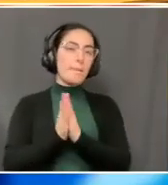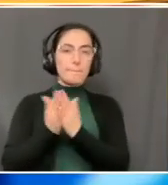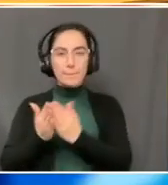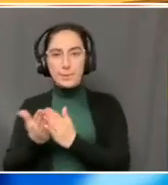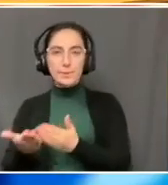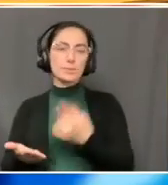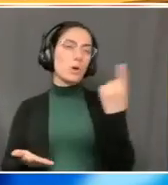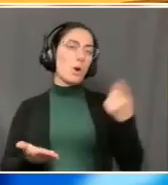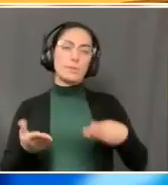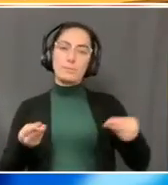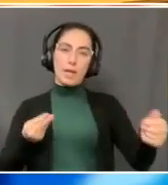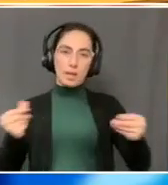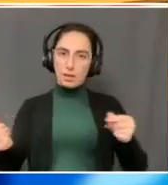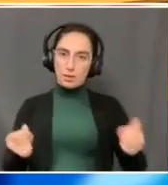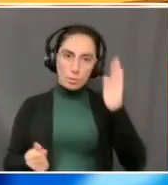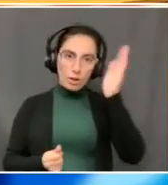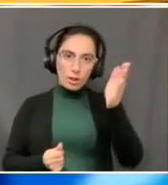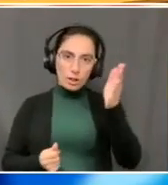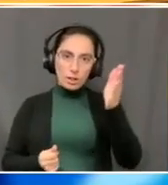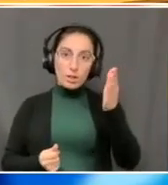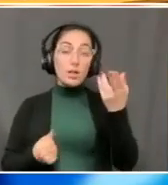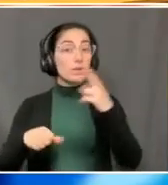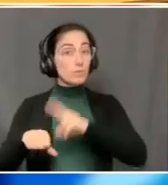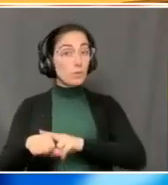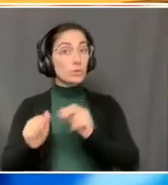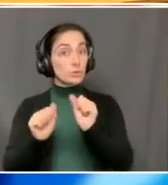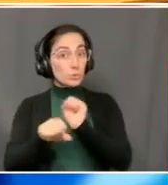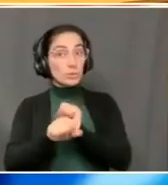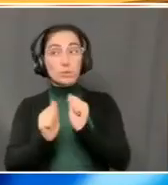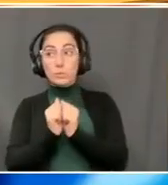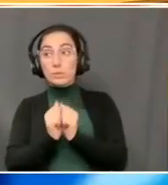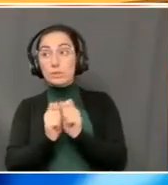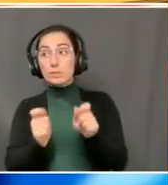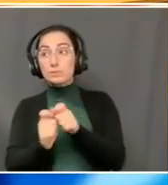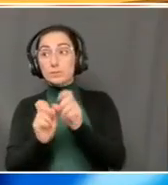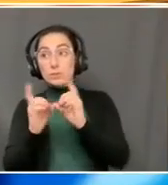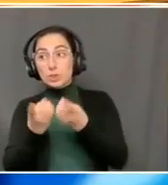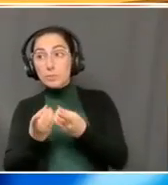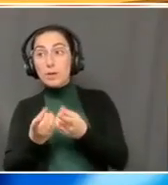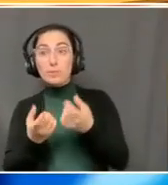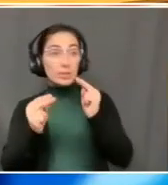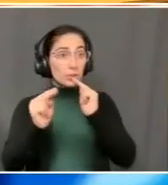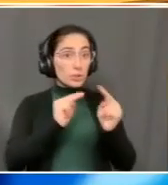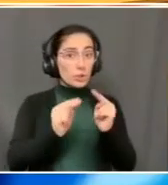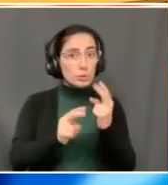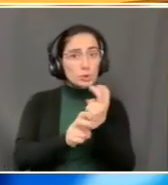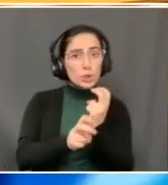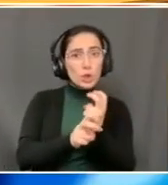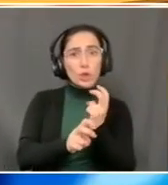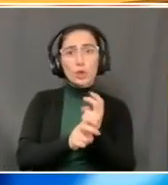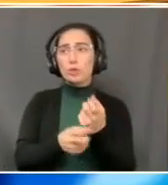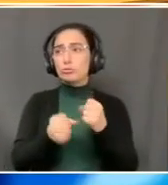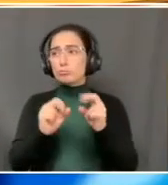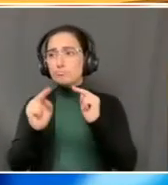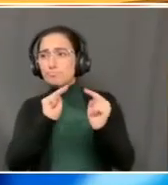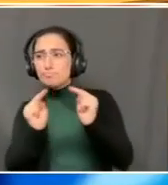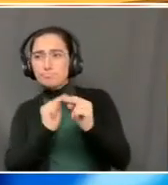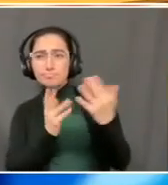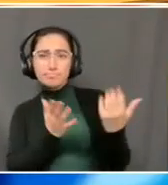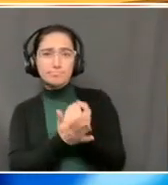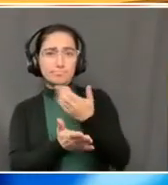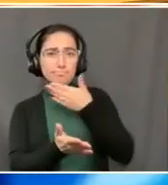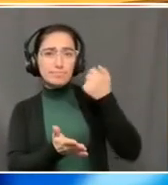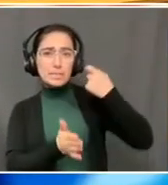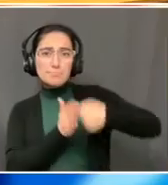of course, working with the procurement department and negotiating hard and making sure we're getting the best price and value will